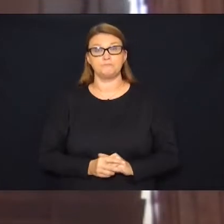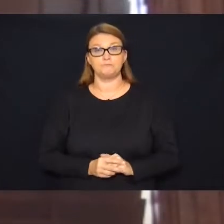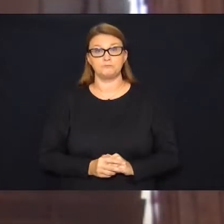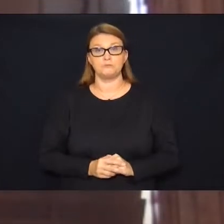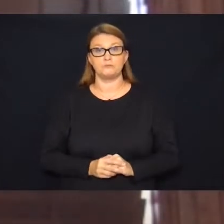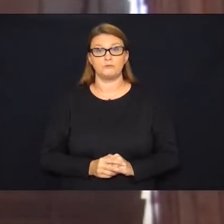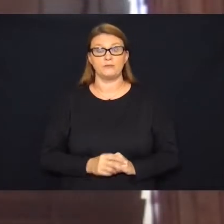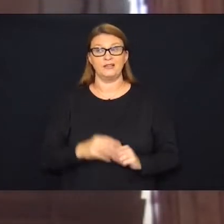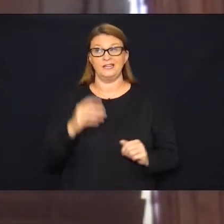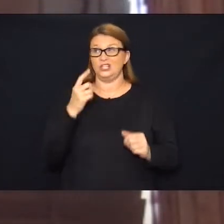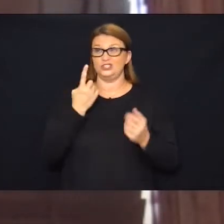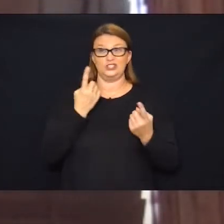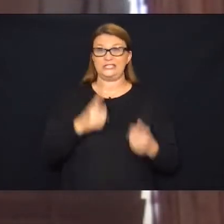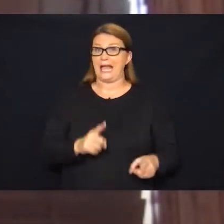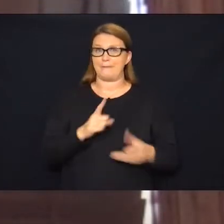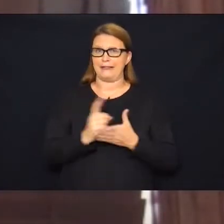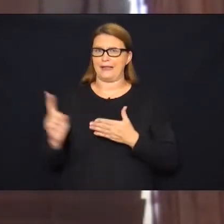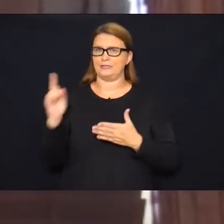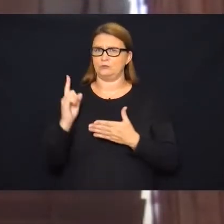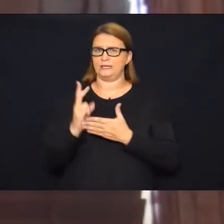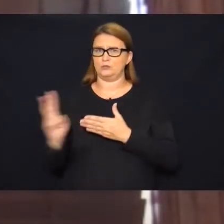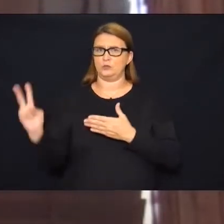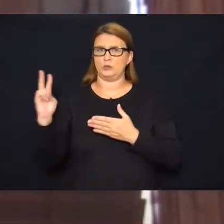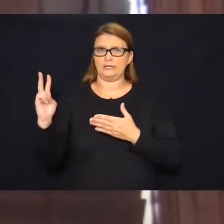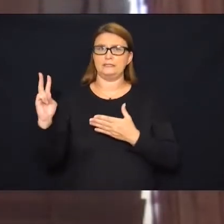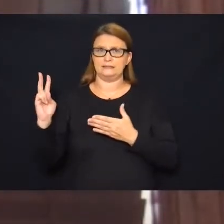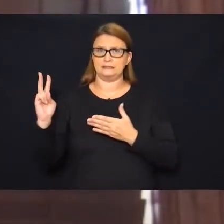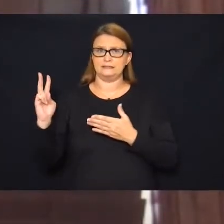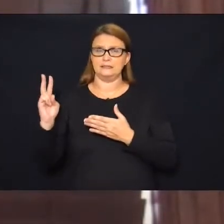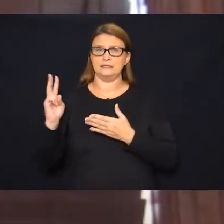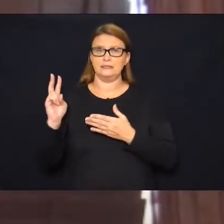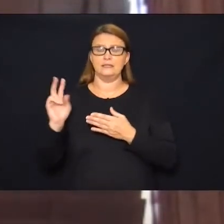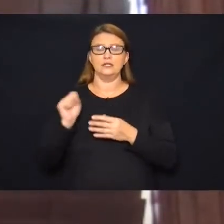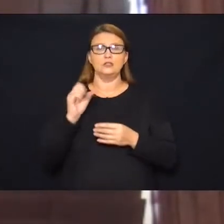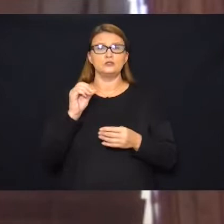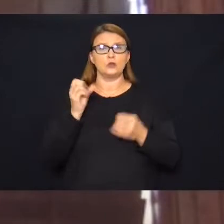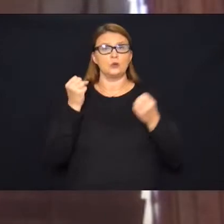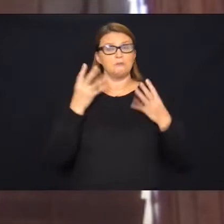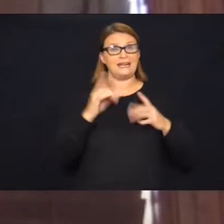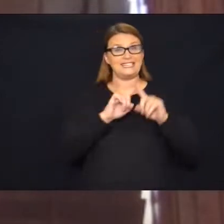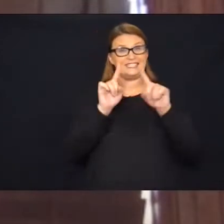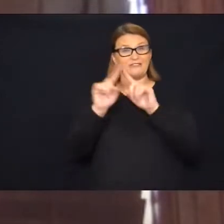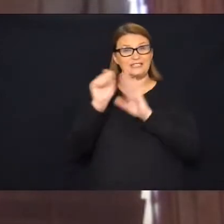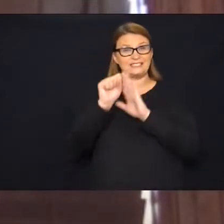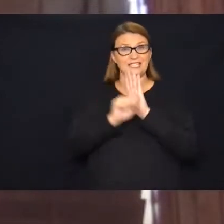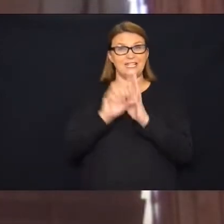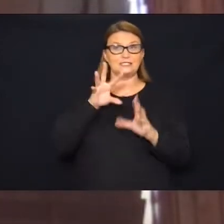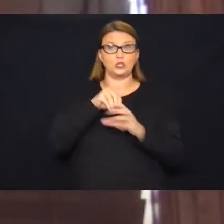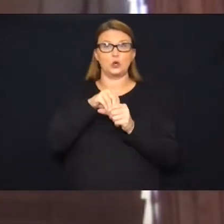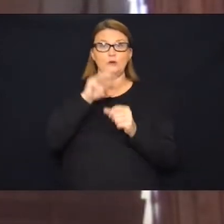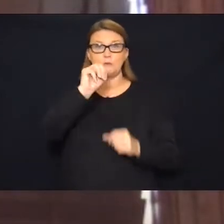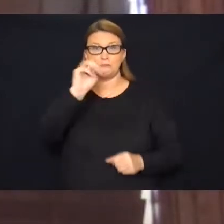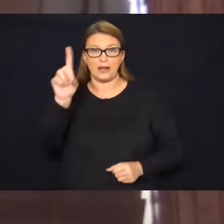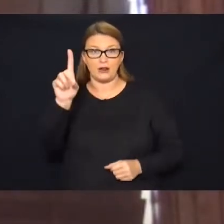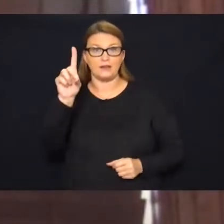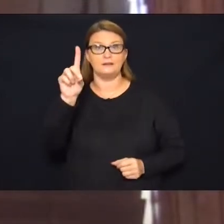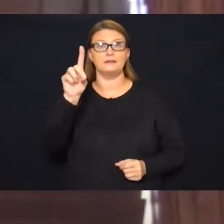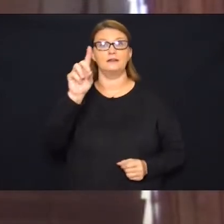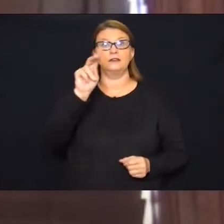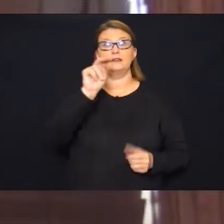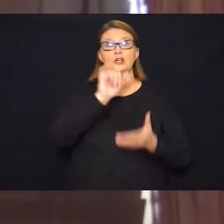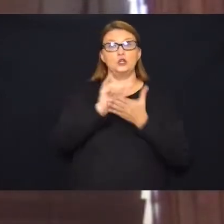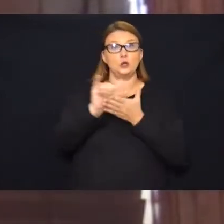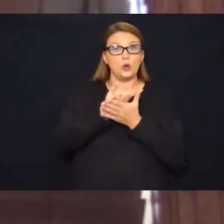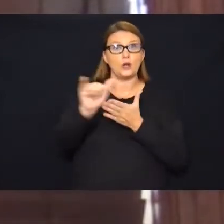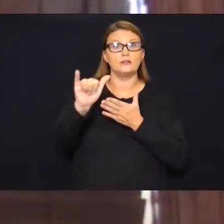last week or 2 week ago numbers. And several states, including Maryland and New York